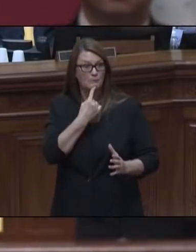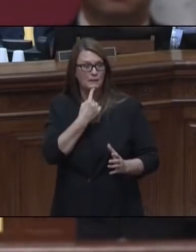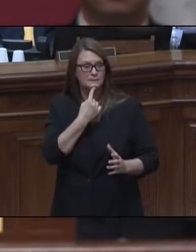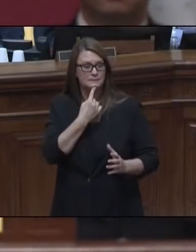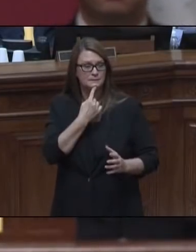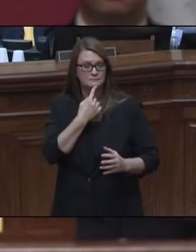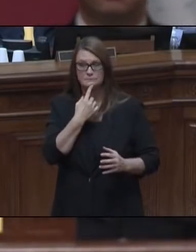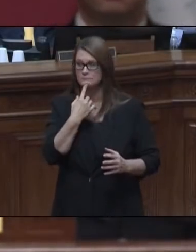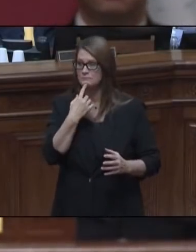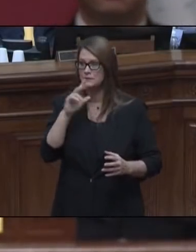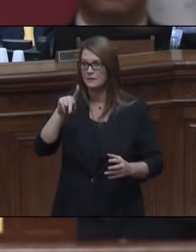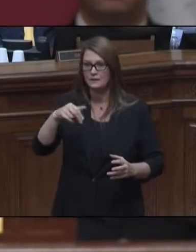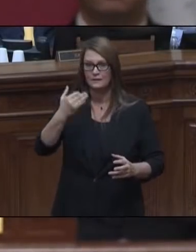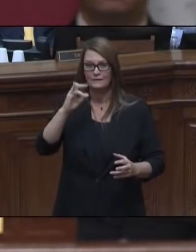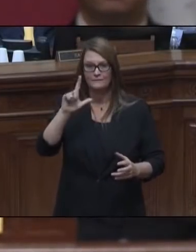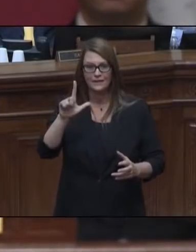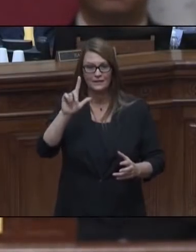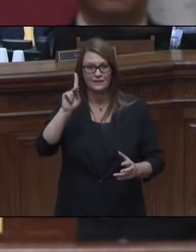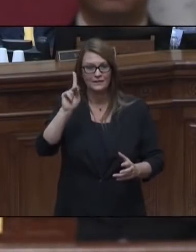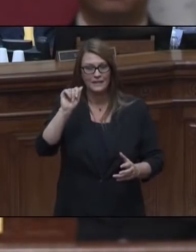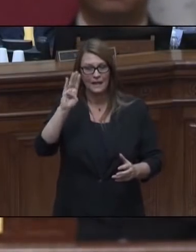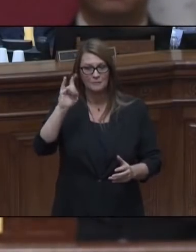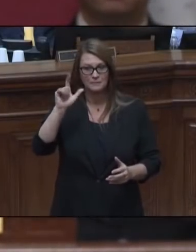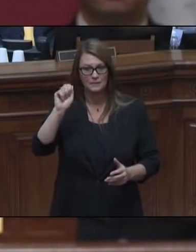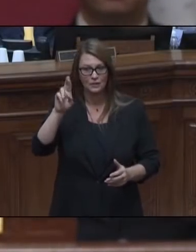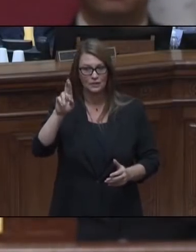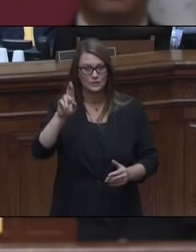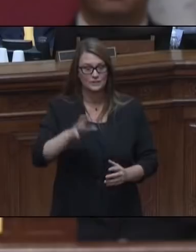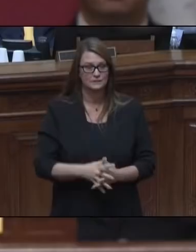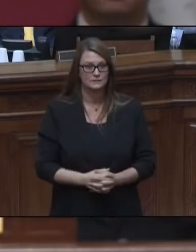much. Phil Kabler.